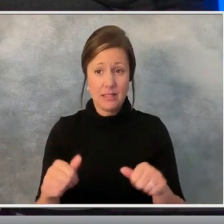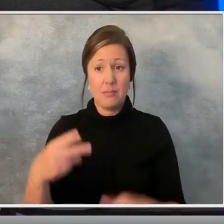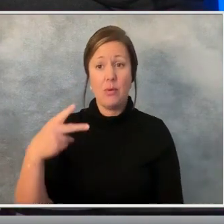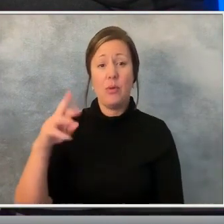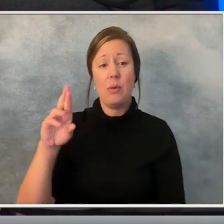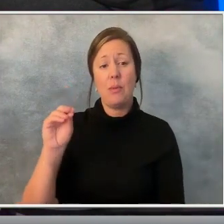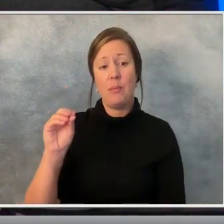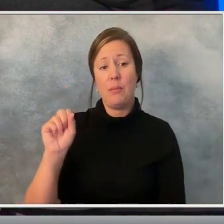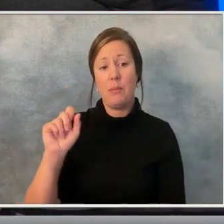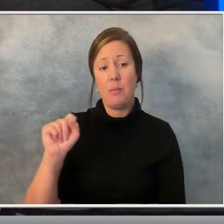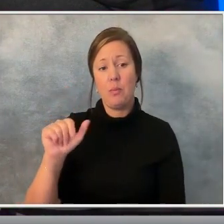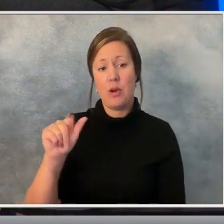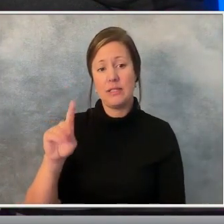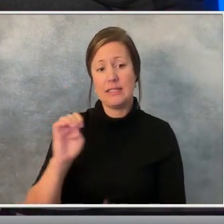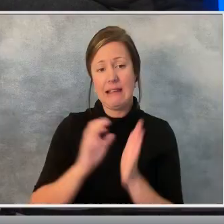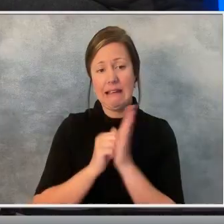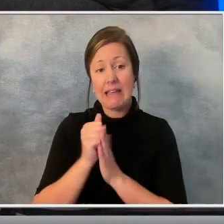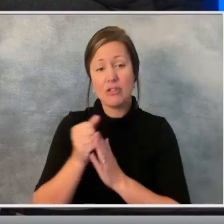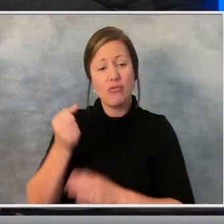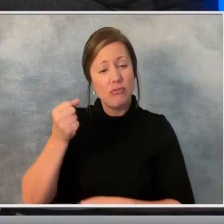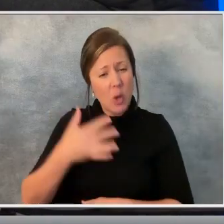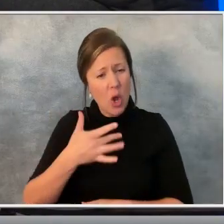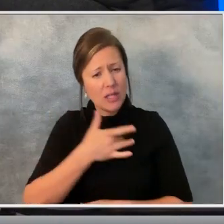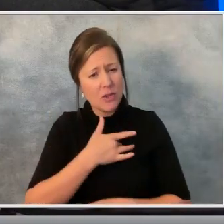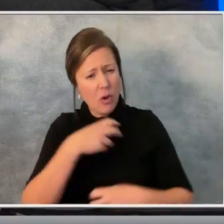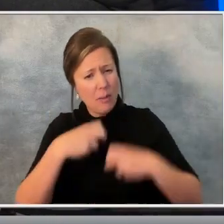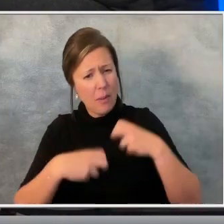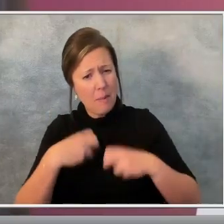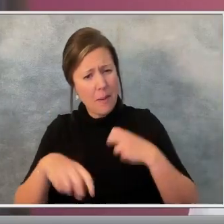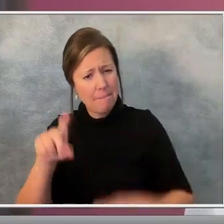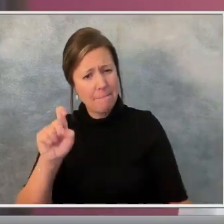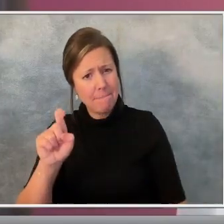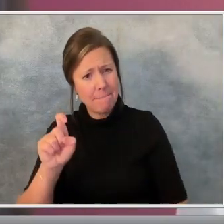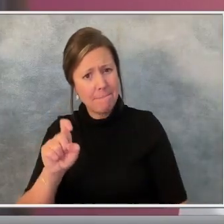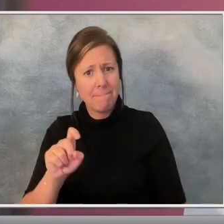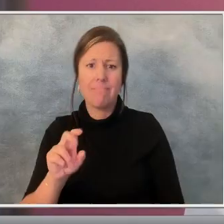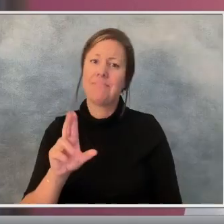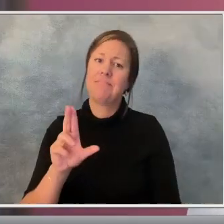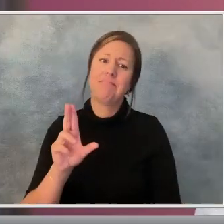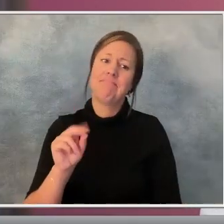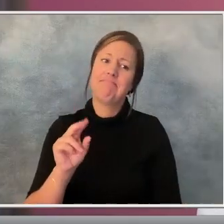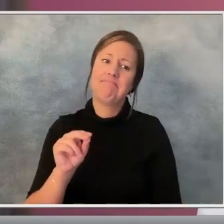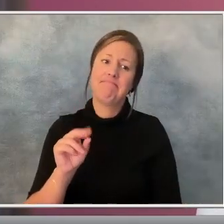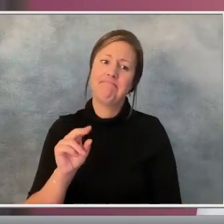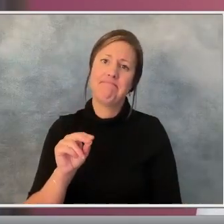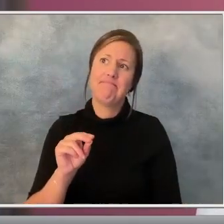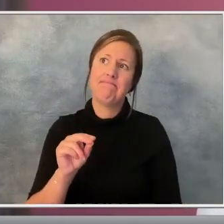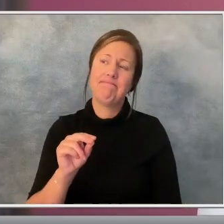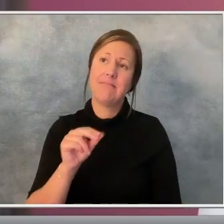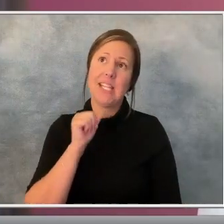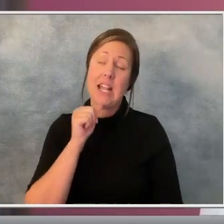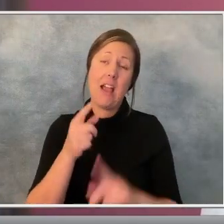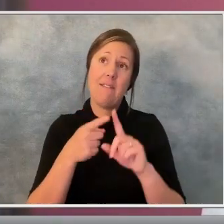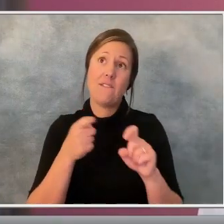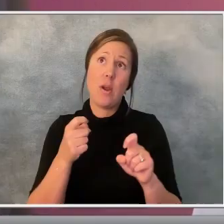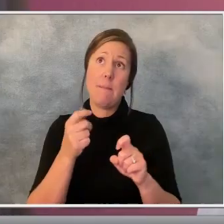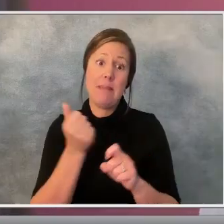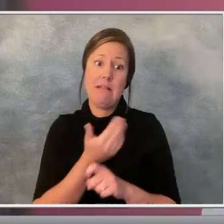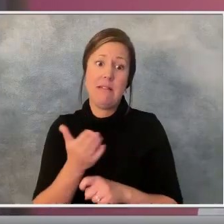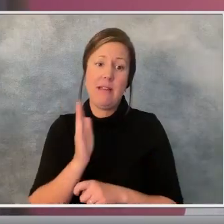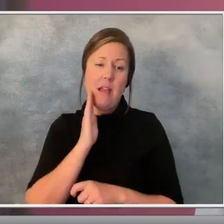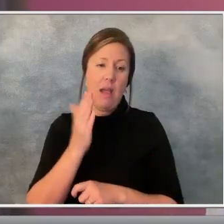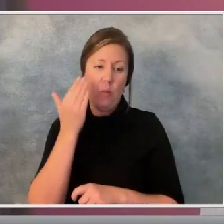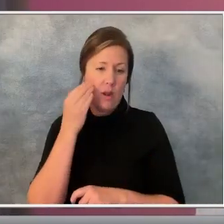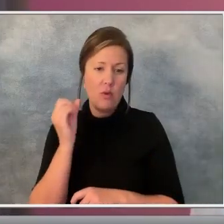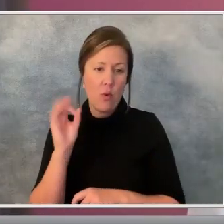could have caused the heart problems? Not from anything that I can relate to it. As I mentioned, I would have expected if there